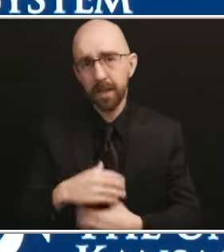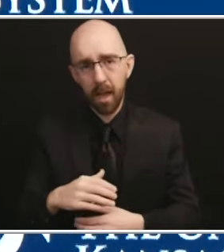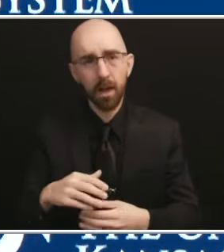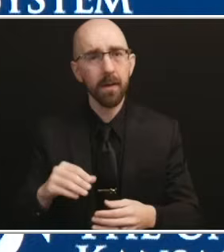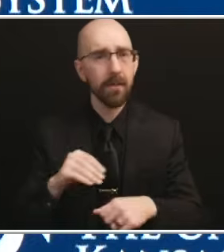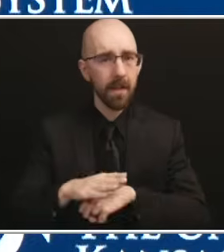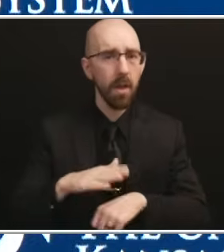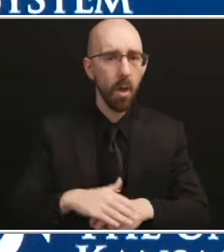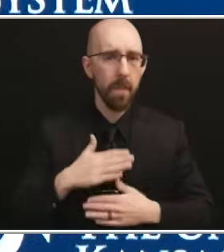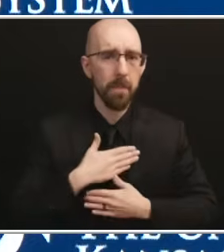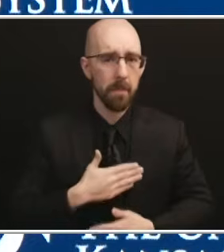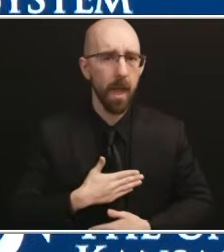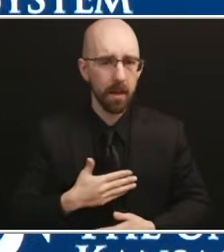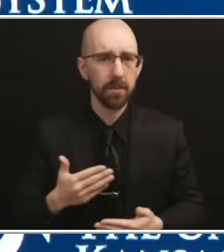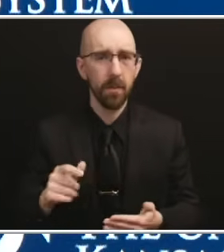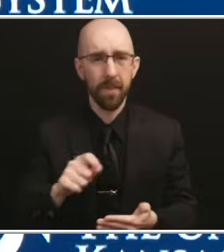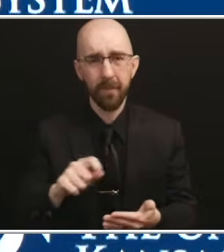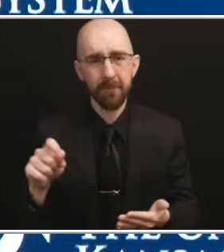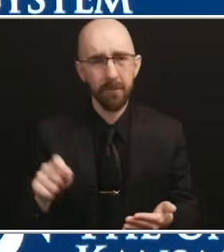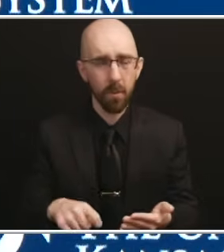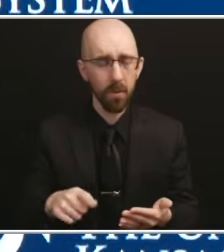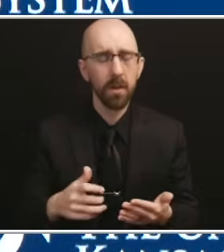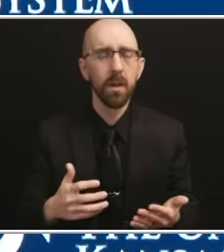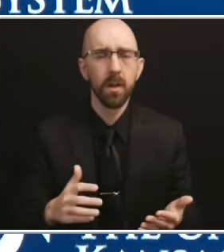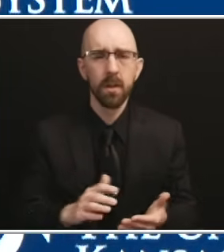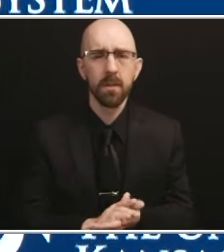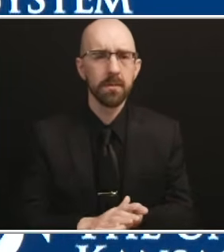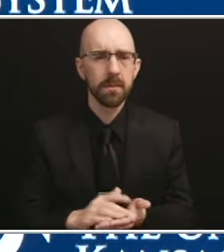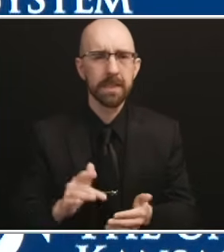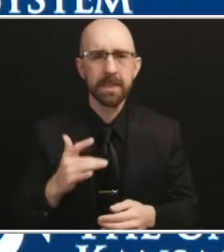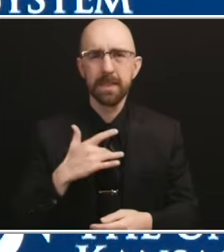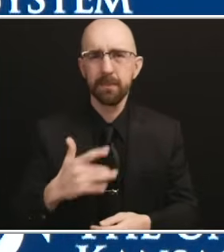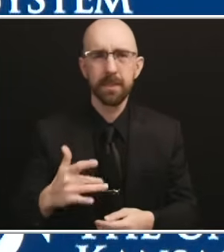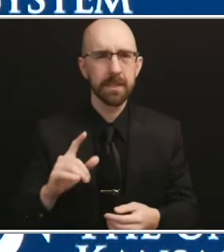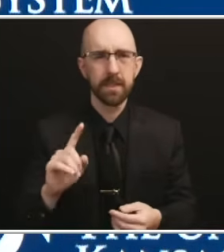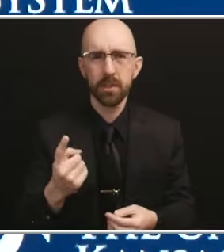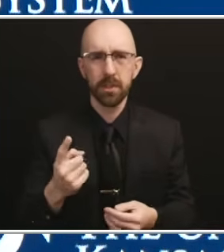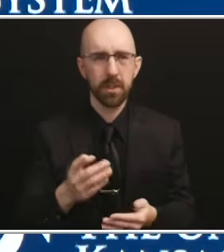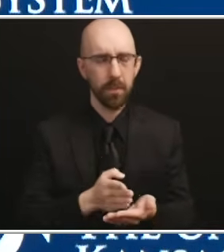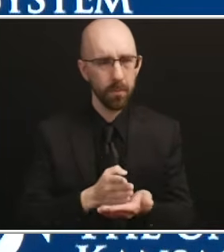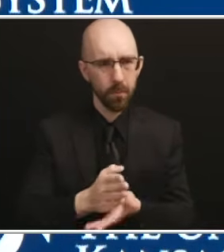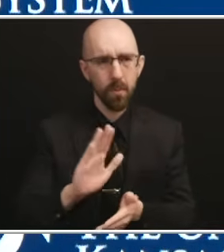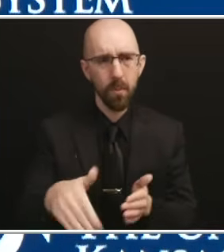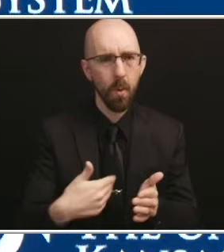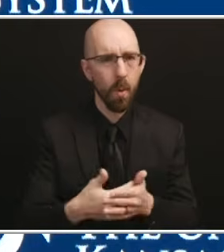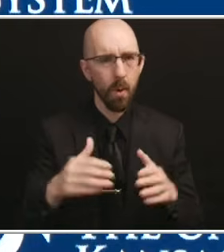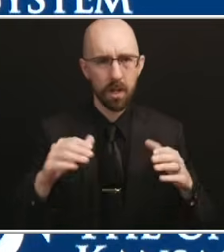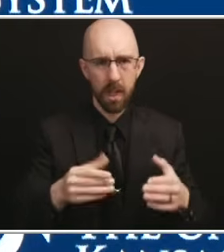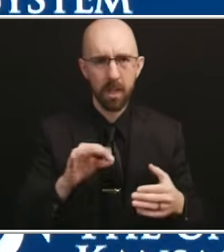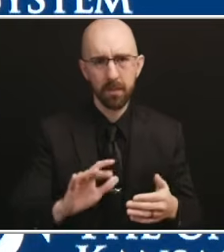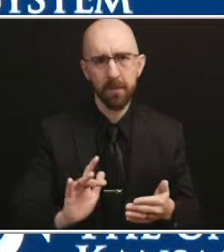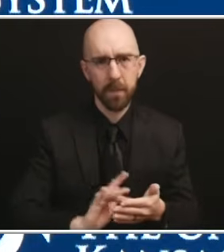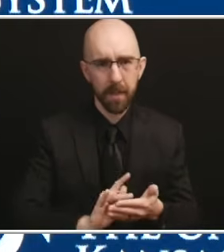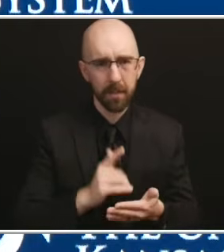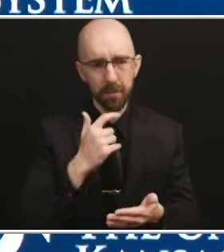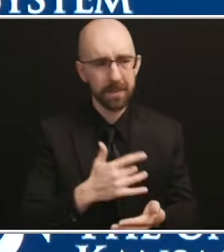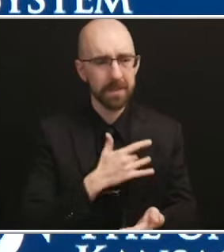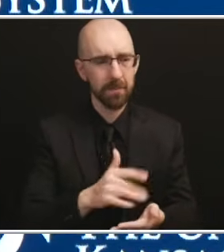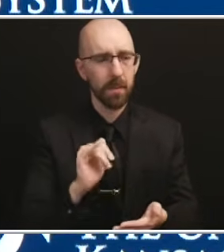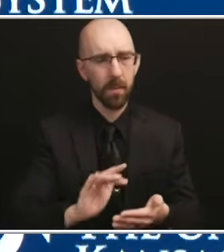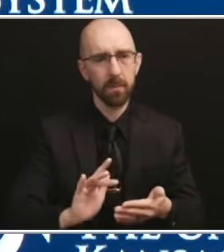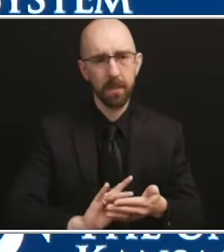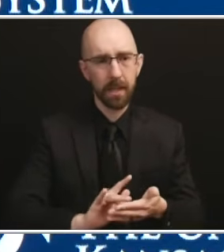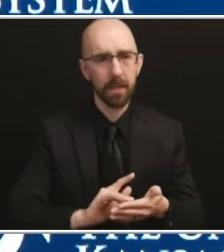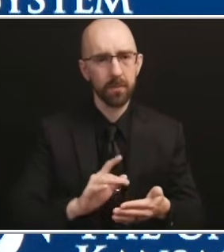so, therefore, it is typically just throughout that whole class of medications, because typically those medications will work